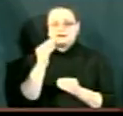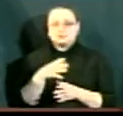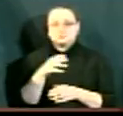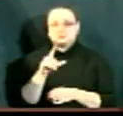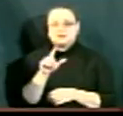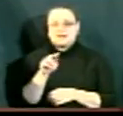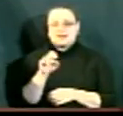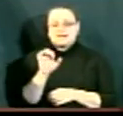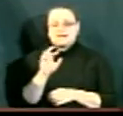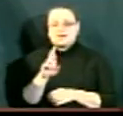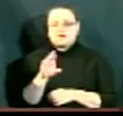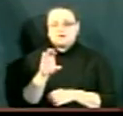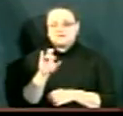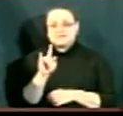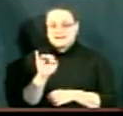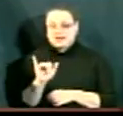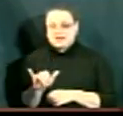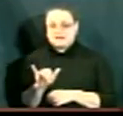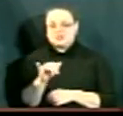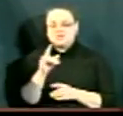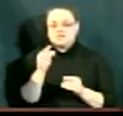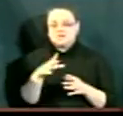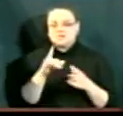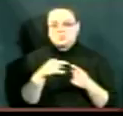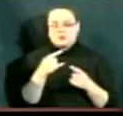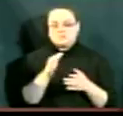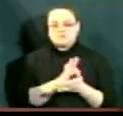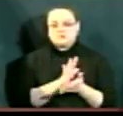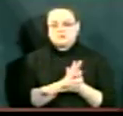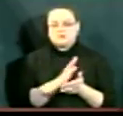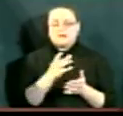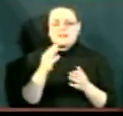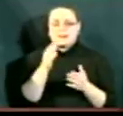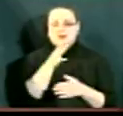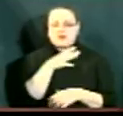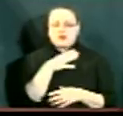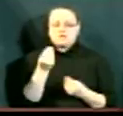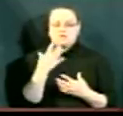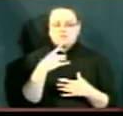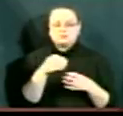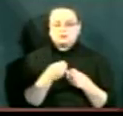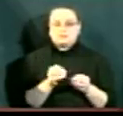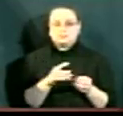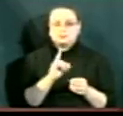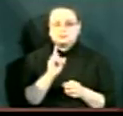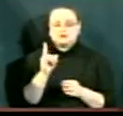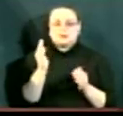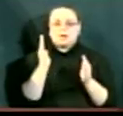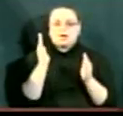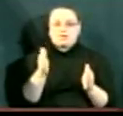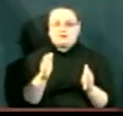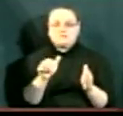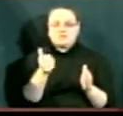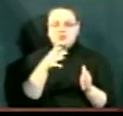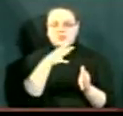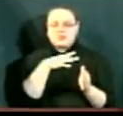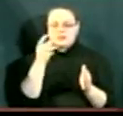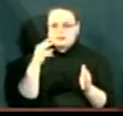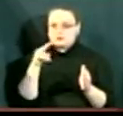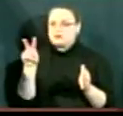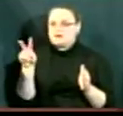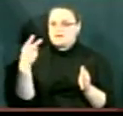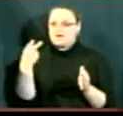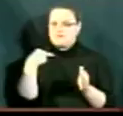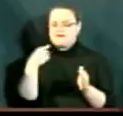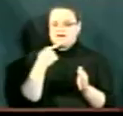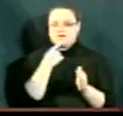Elementary School when I was principal. A lady told me in the office that she was down the hall. Another lady looked up and saw me